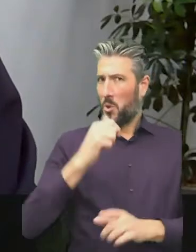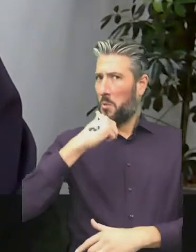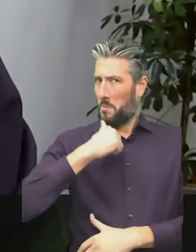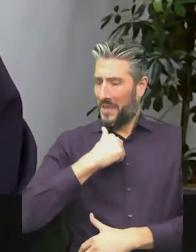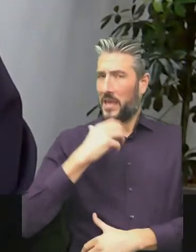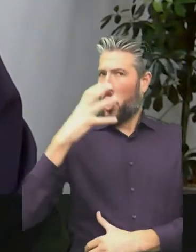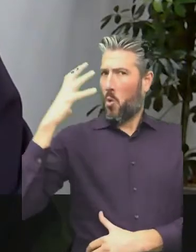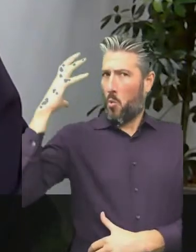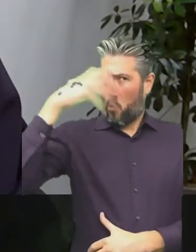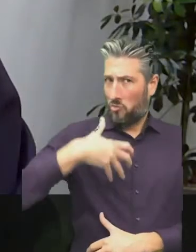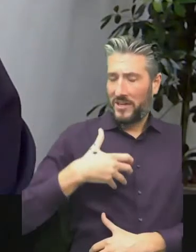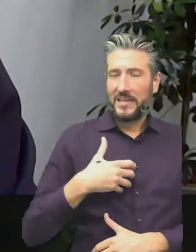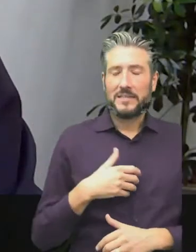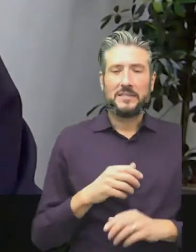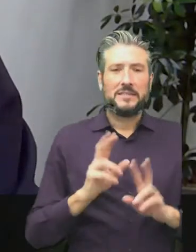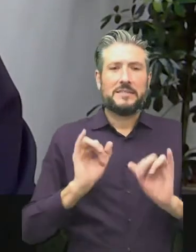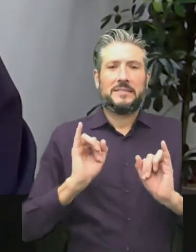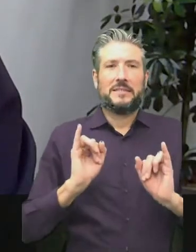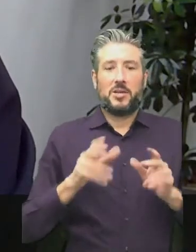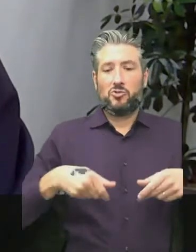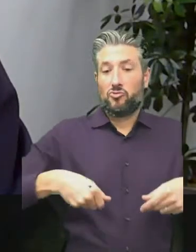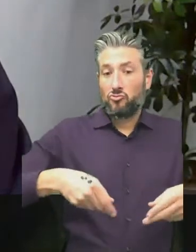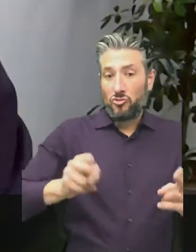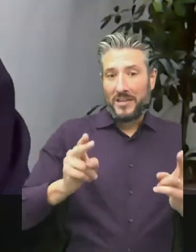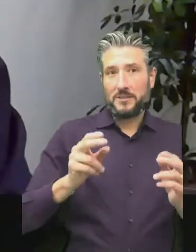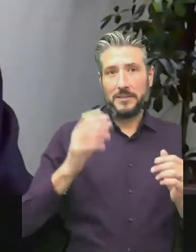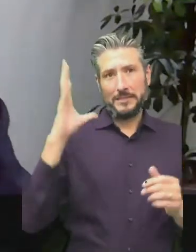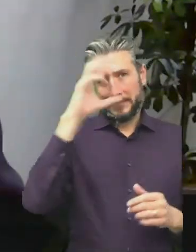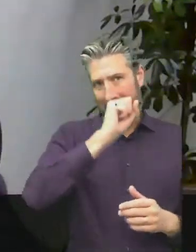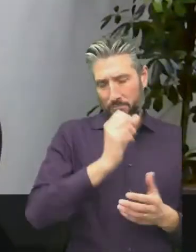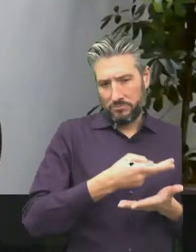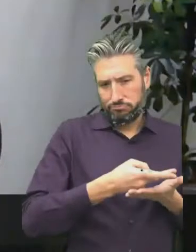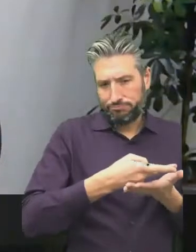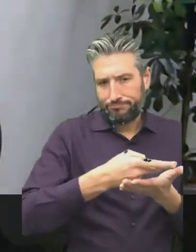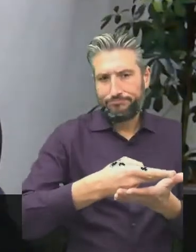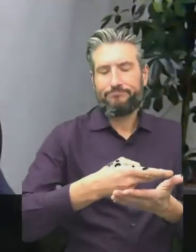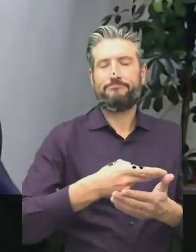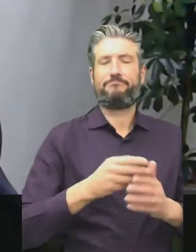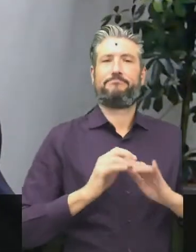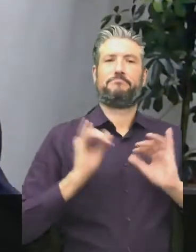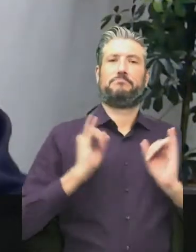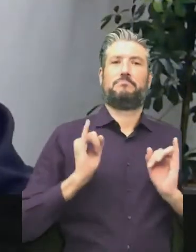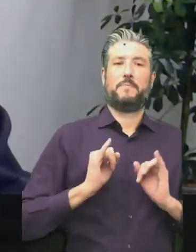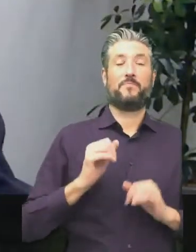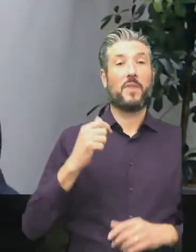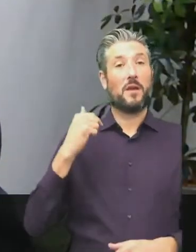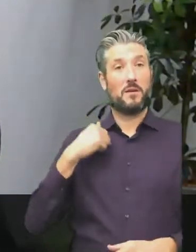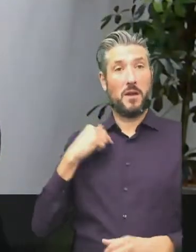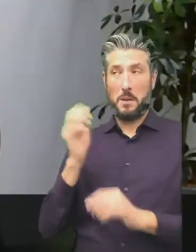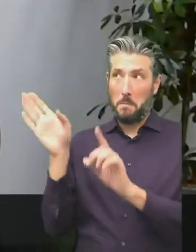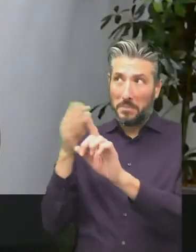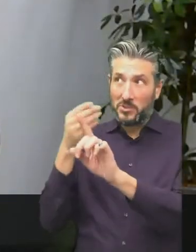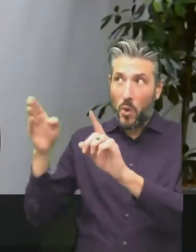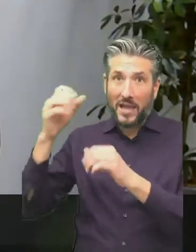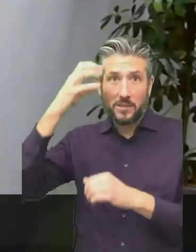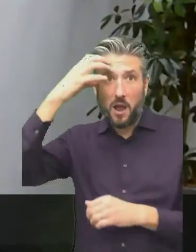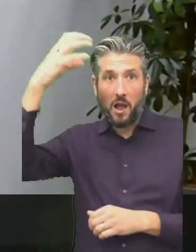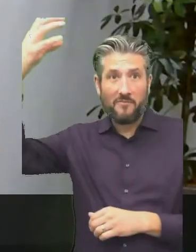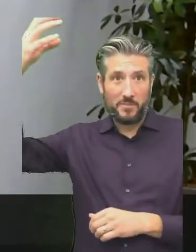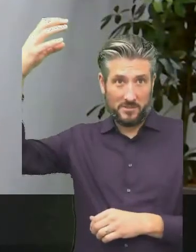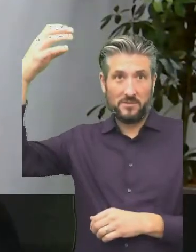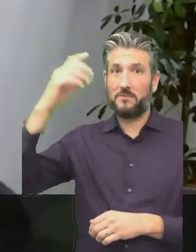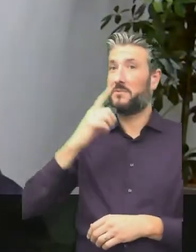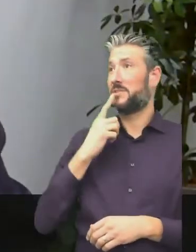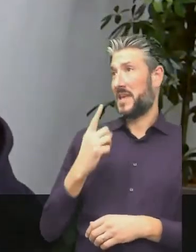about the amount of Londoners who are sleeping rough. We've managed to persuade the government to have everybody in approach when it comes to rough